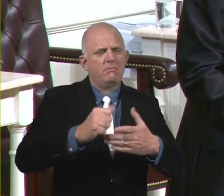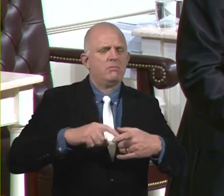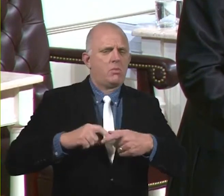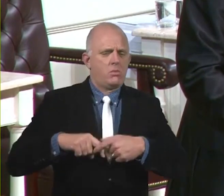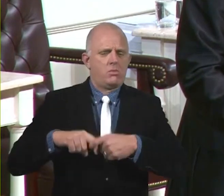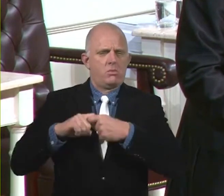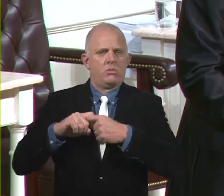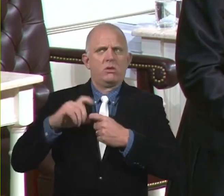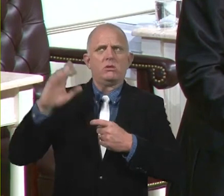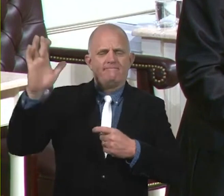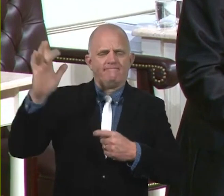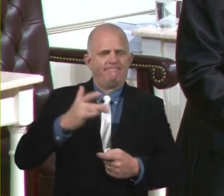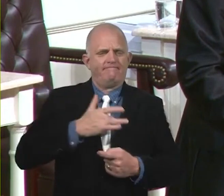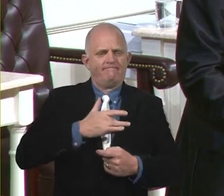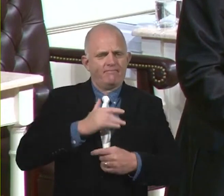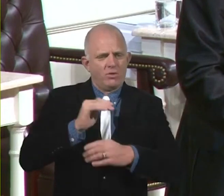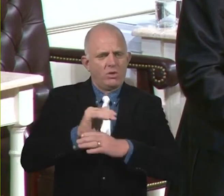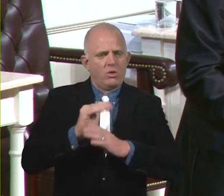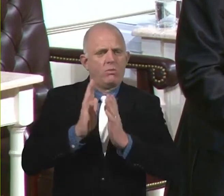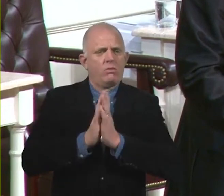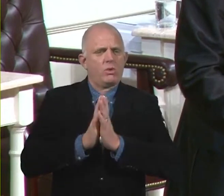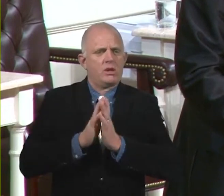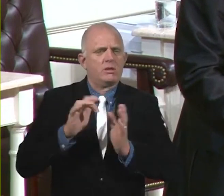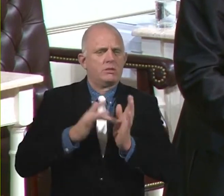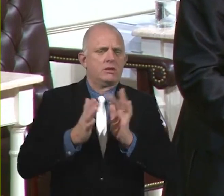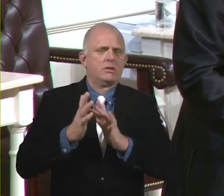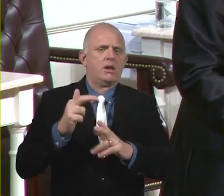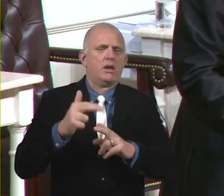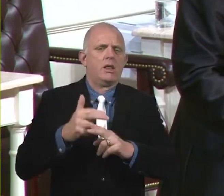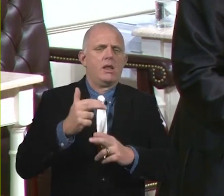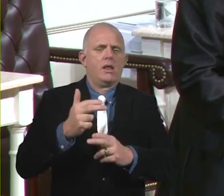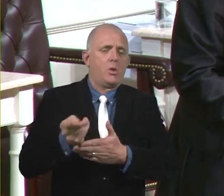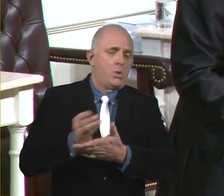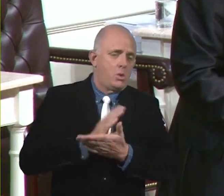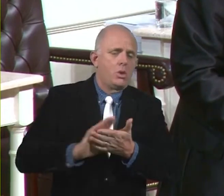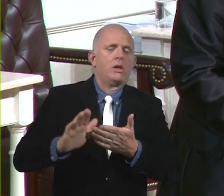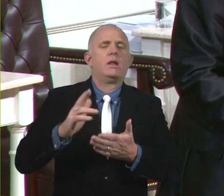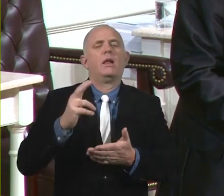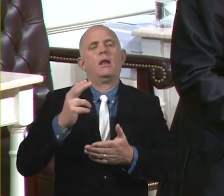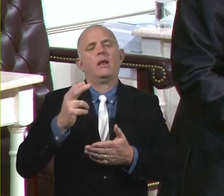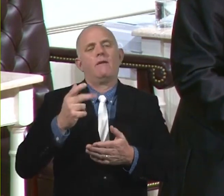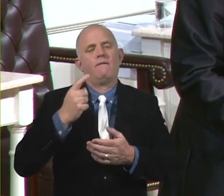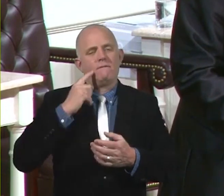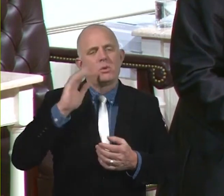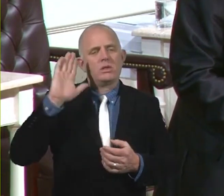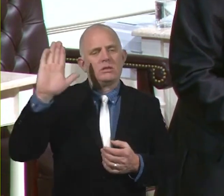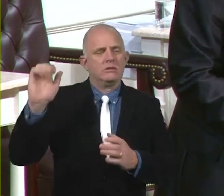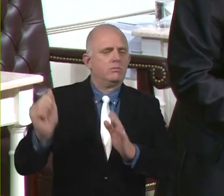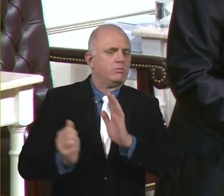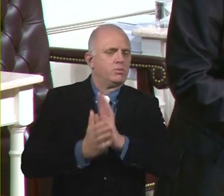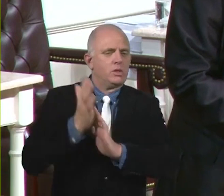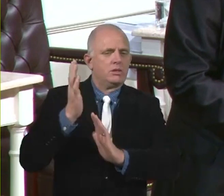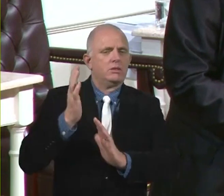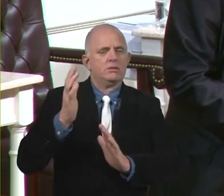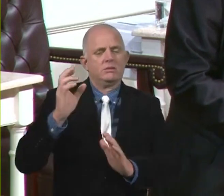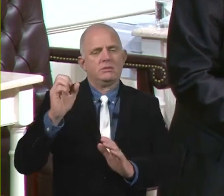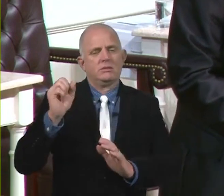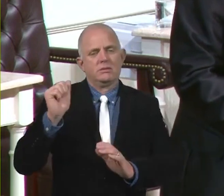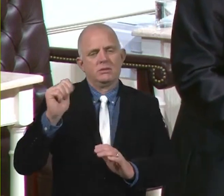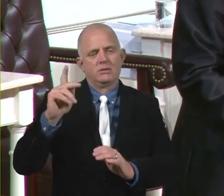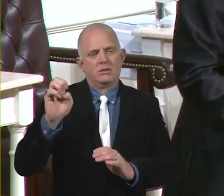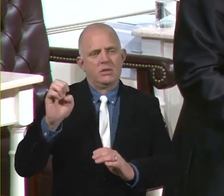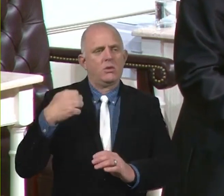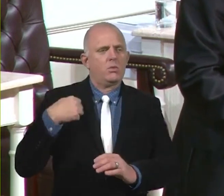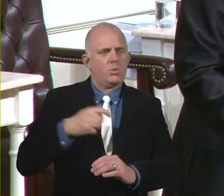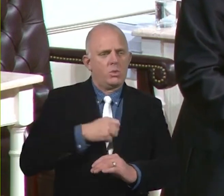them, we pray. In Jesus' blessed name and for his glorious sake, we pray it